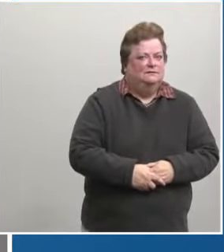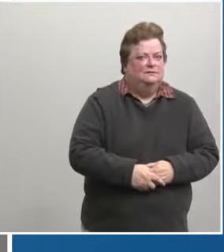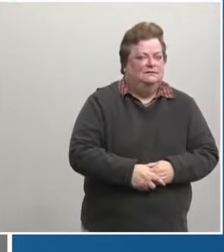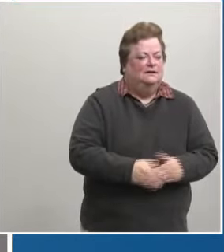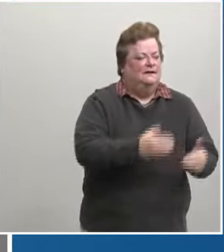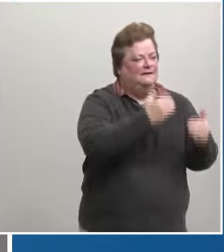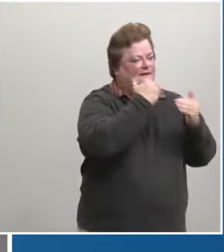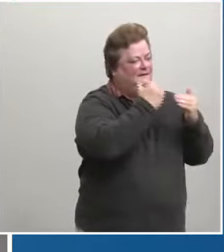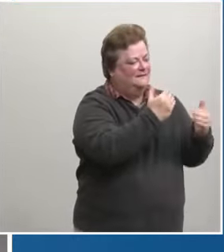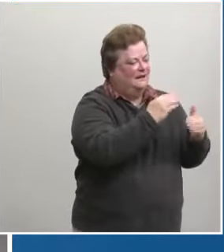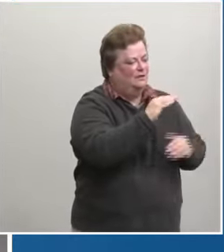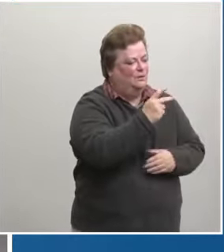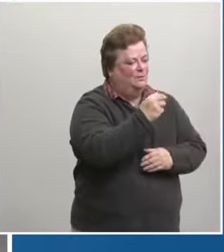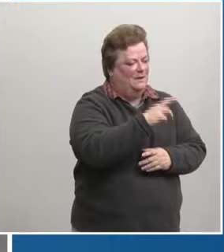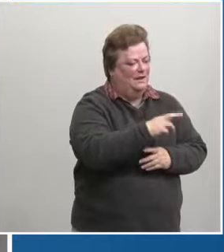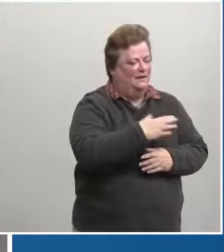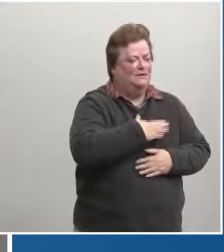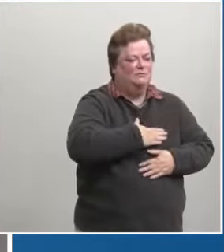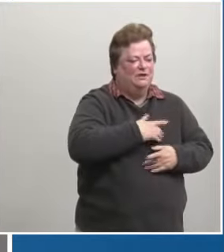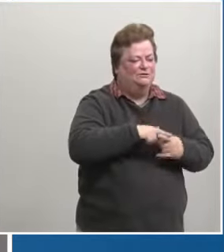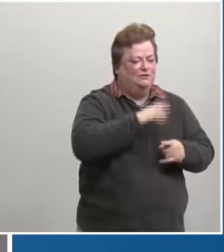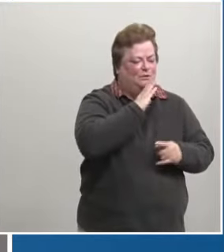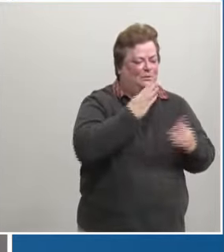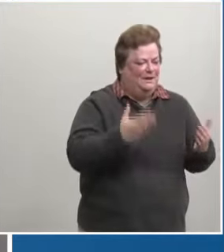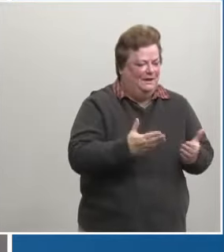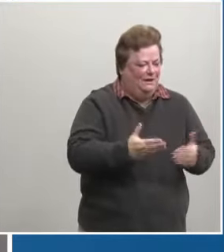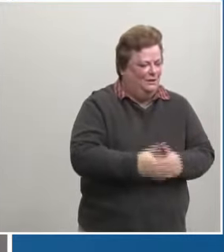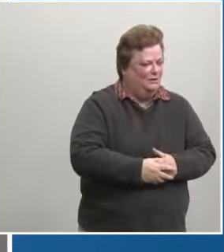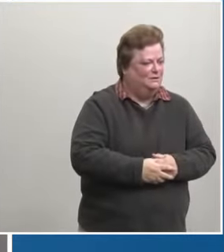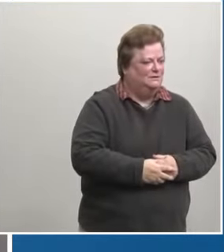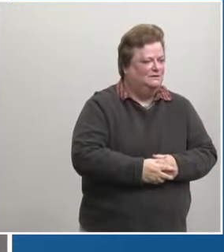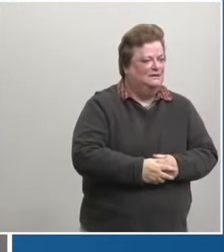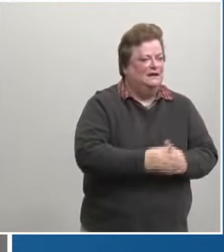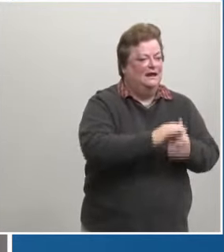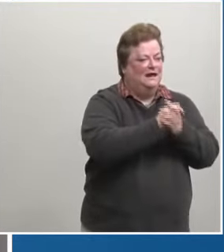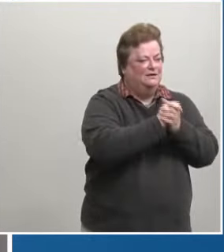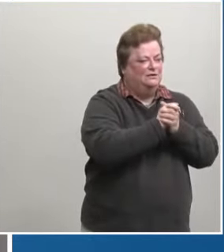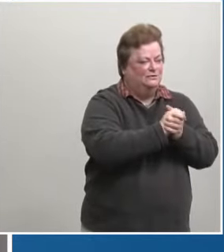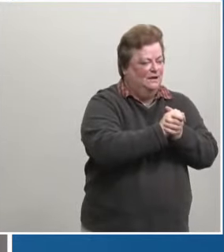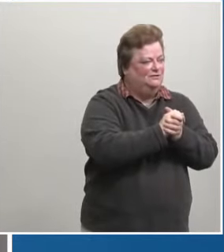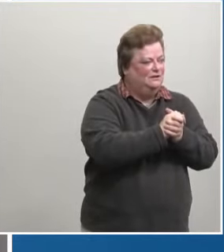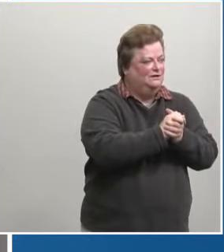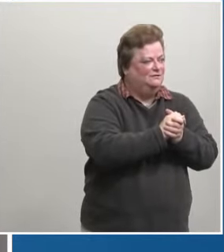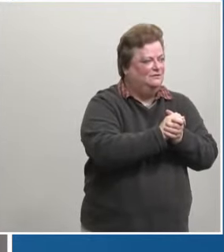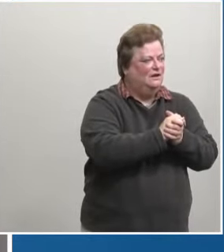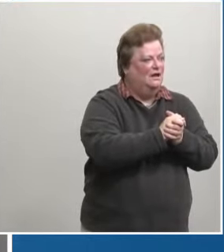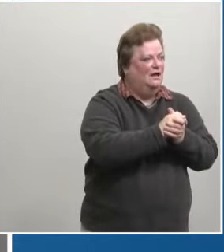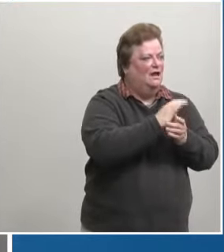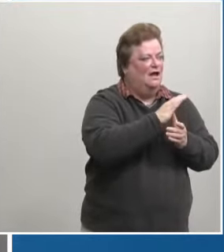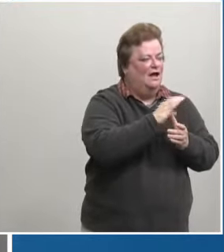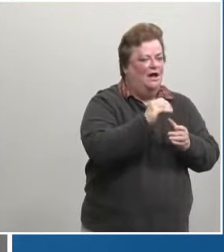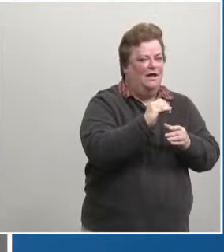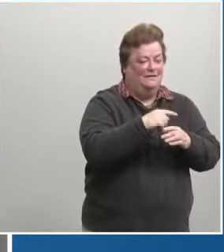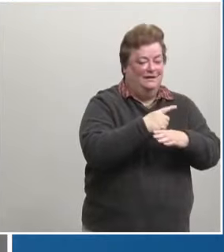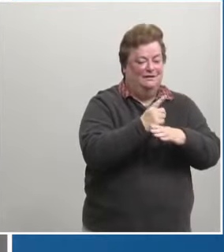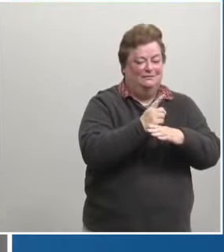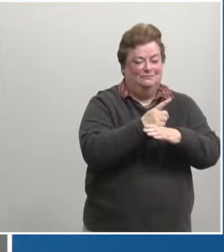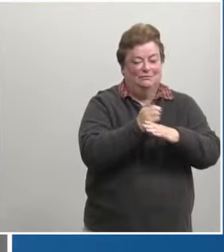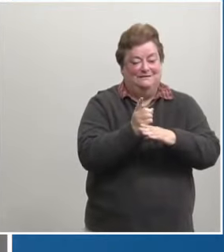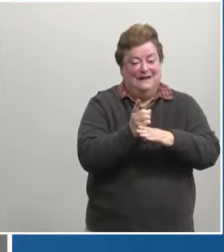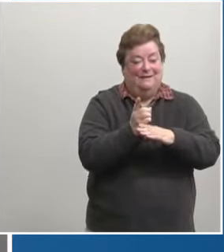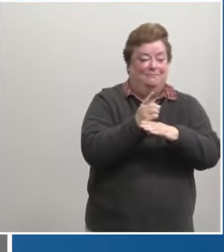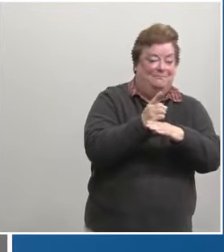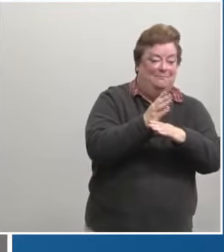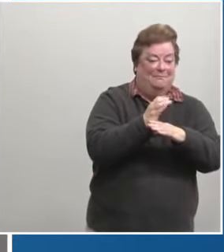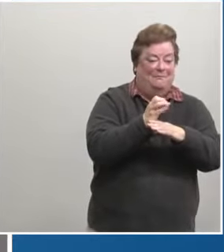Well, thank you very much, Mayor. It's a pleasure to be here, and congratulations on the moving of the risk dial back